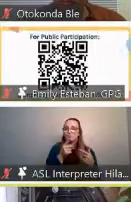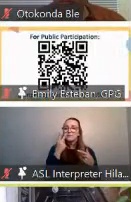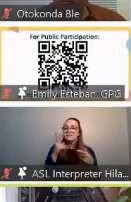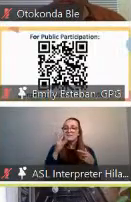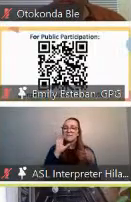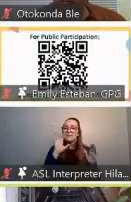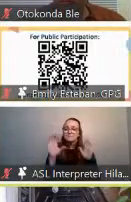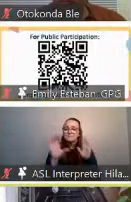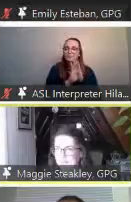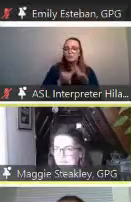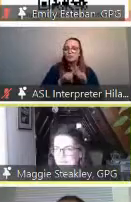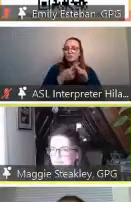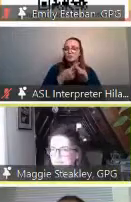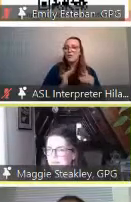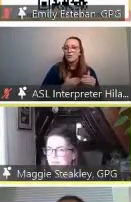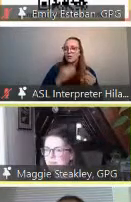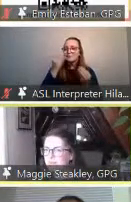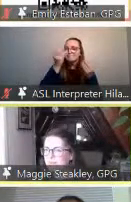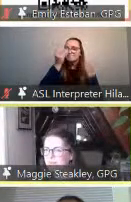thinking off.